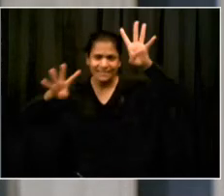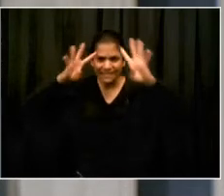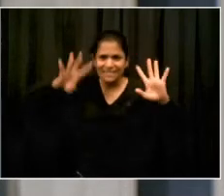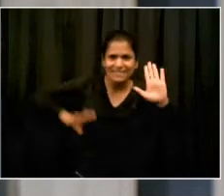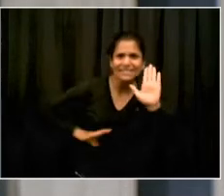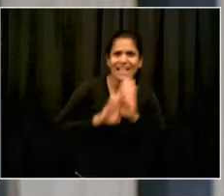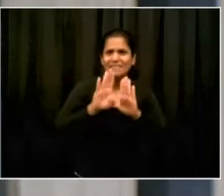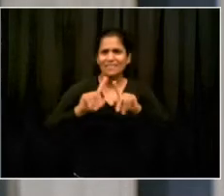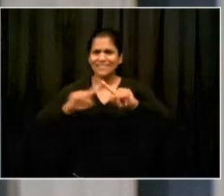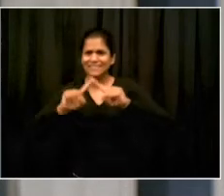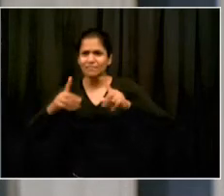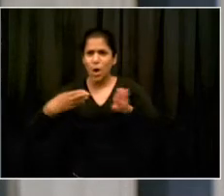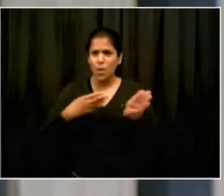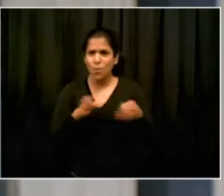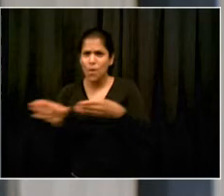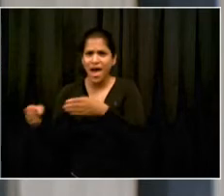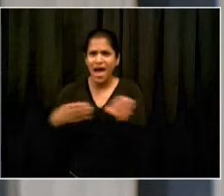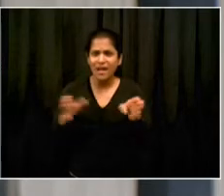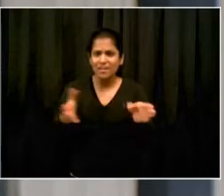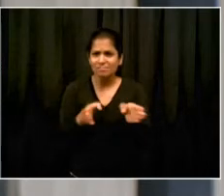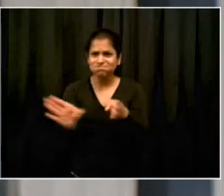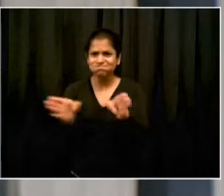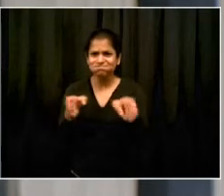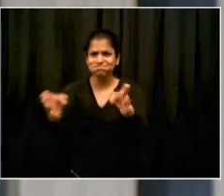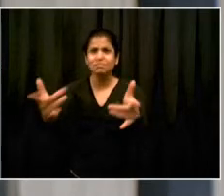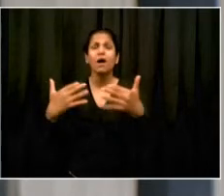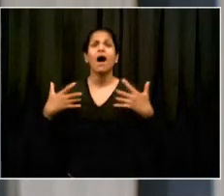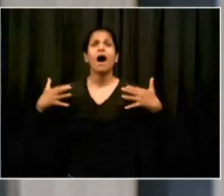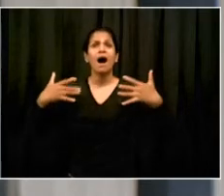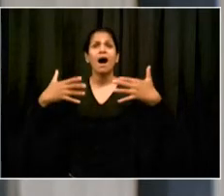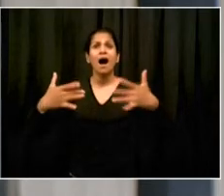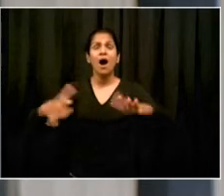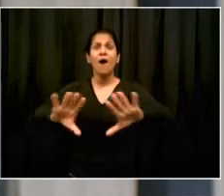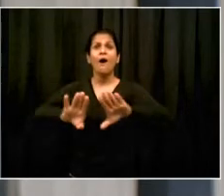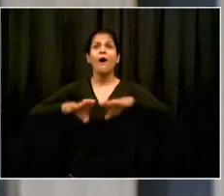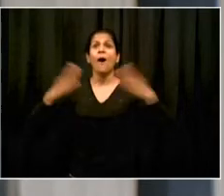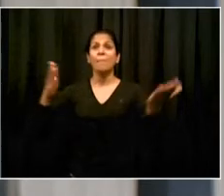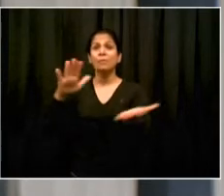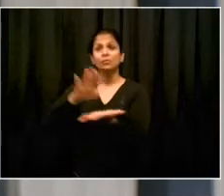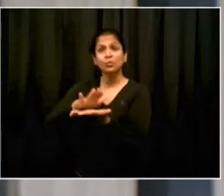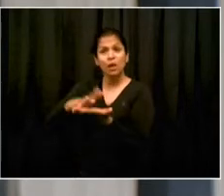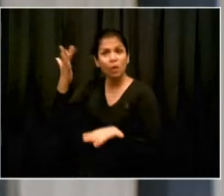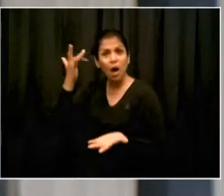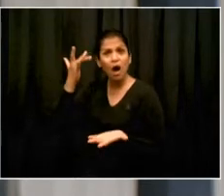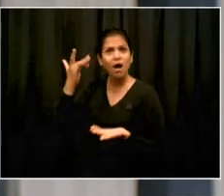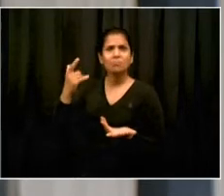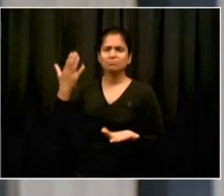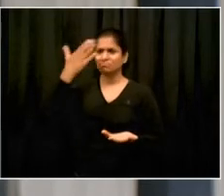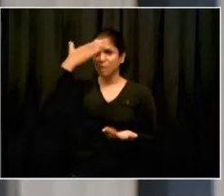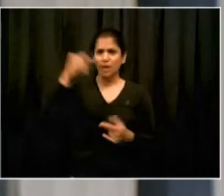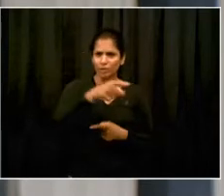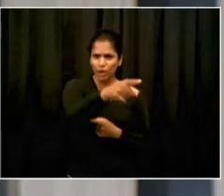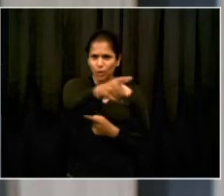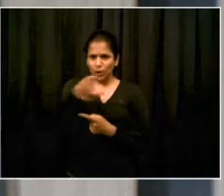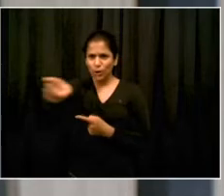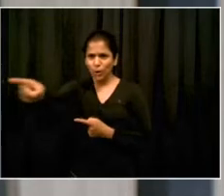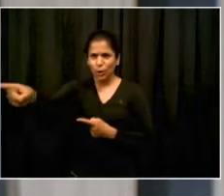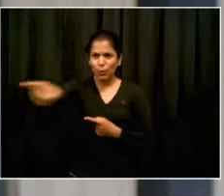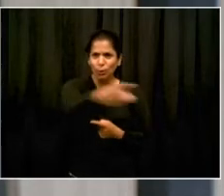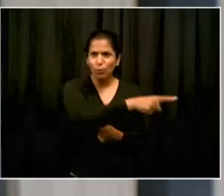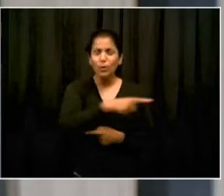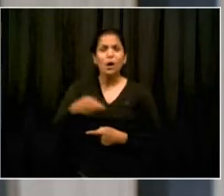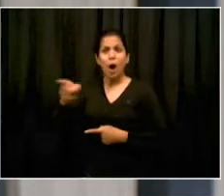our entire school system. I am deeply grateful for our students and families, teachers, principals, and staff for